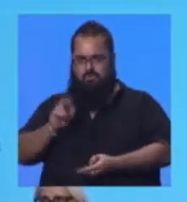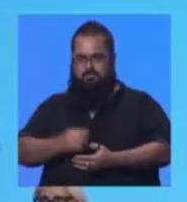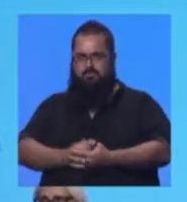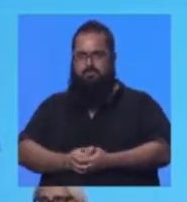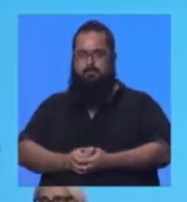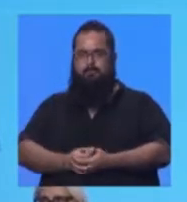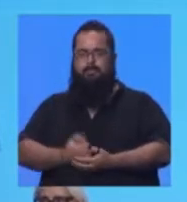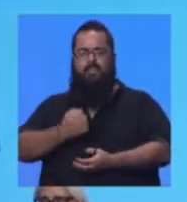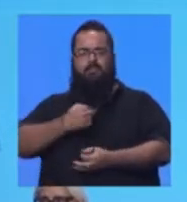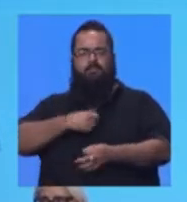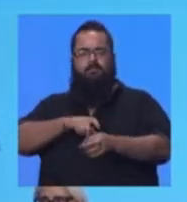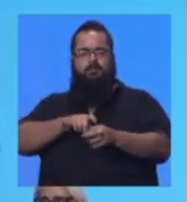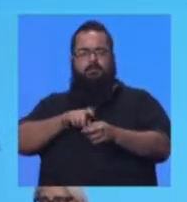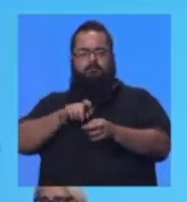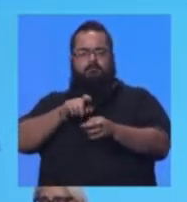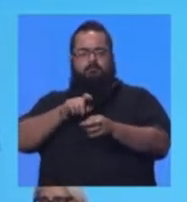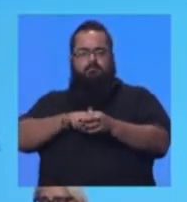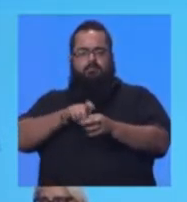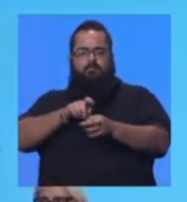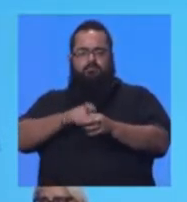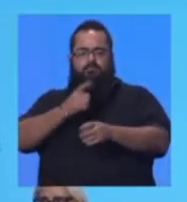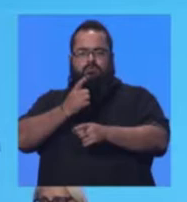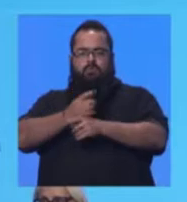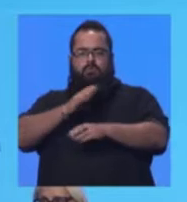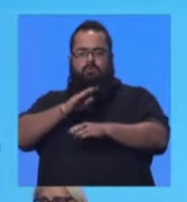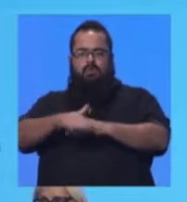growing. My question relates to the domestic